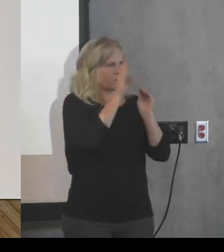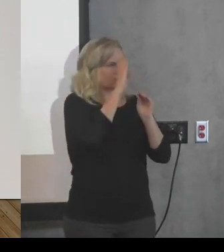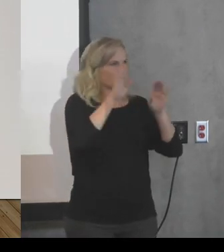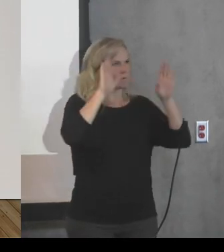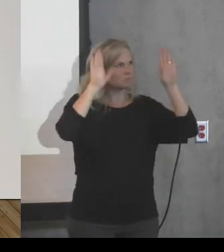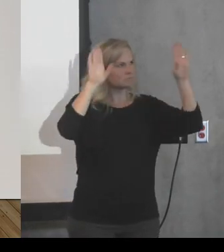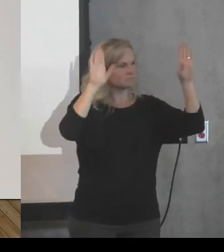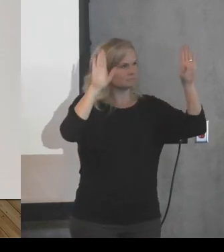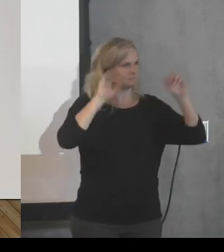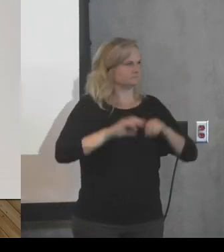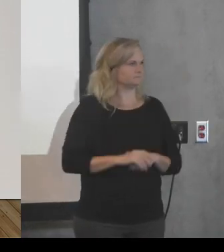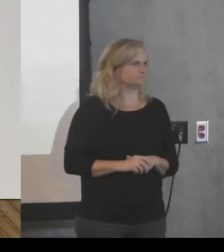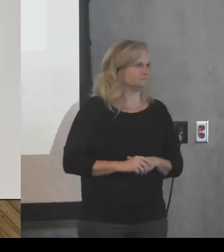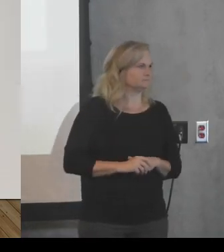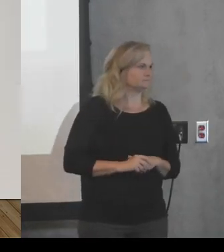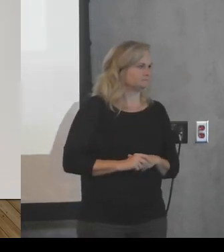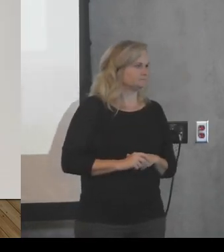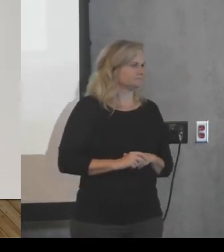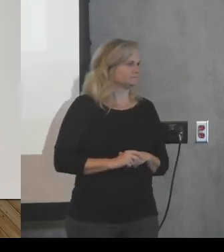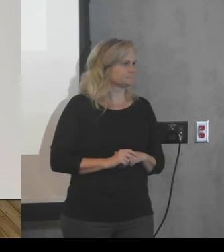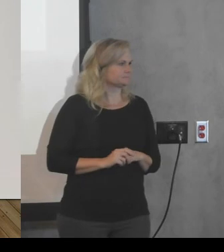student.